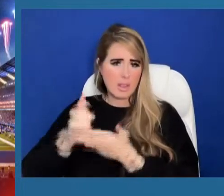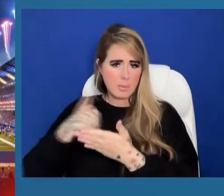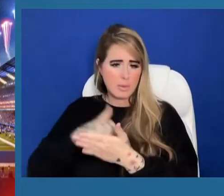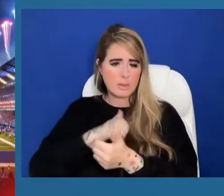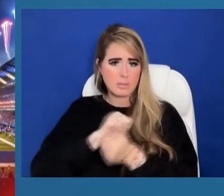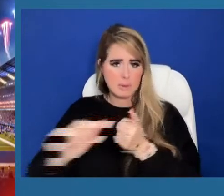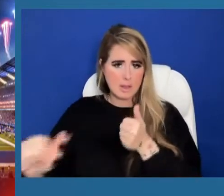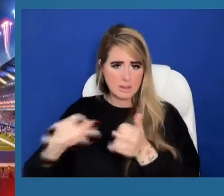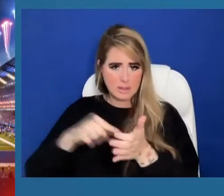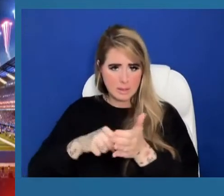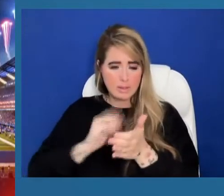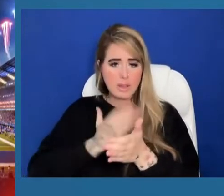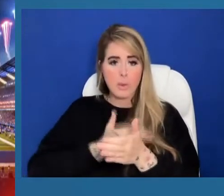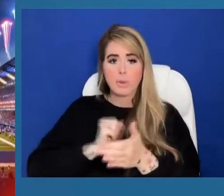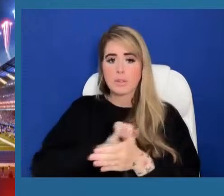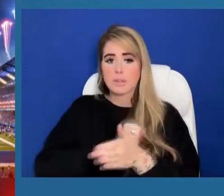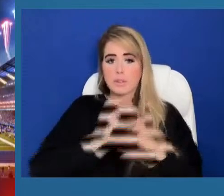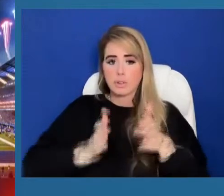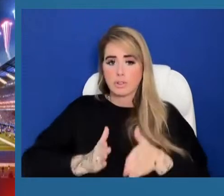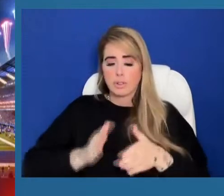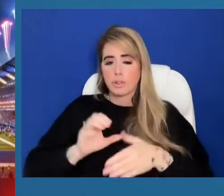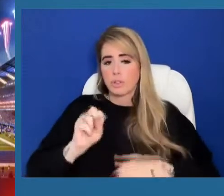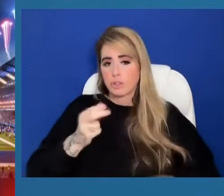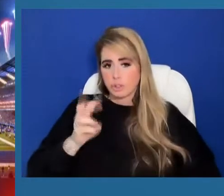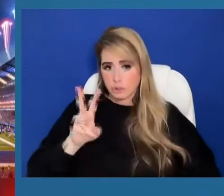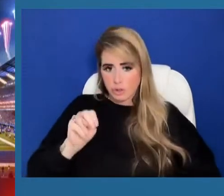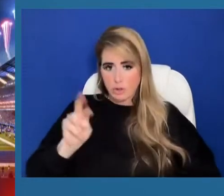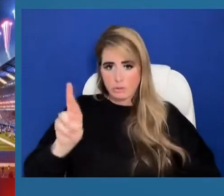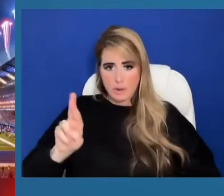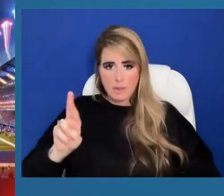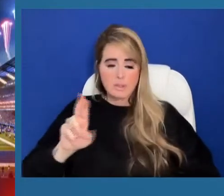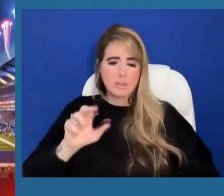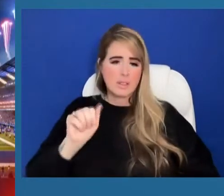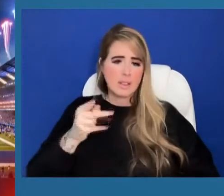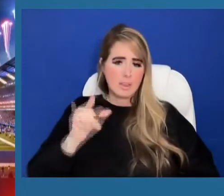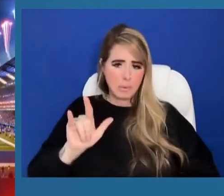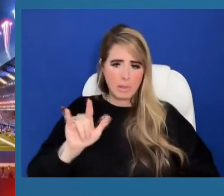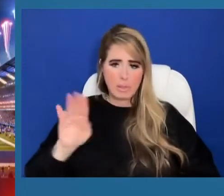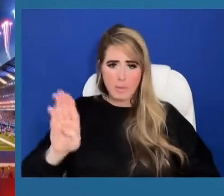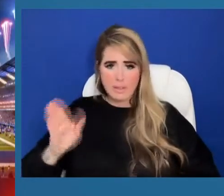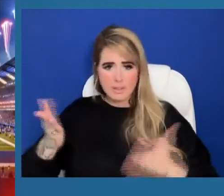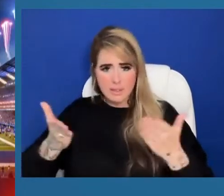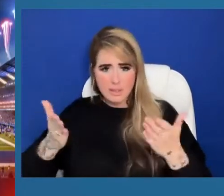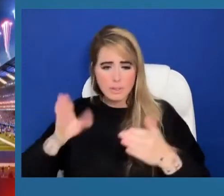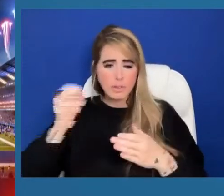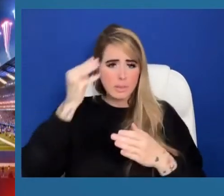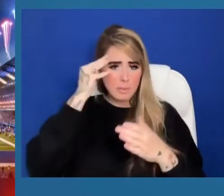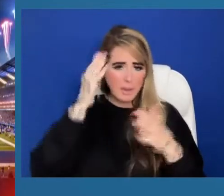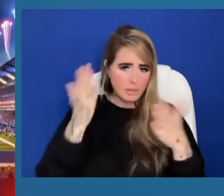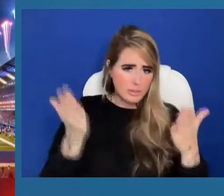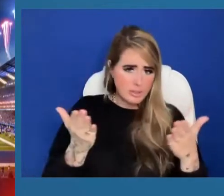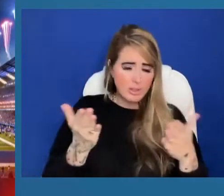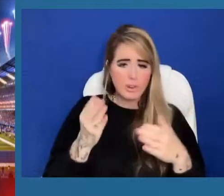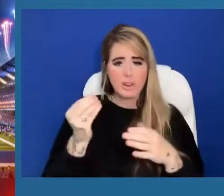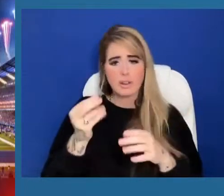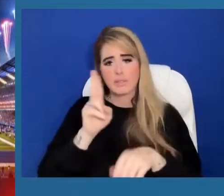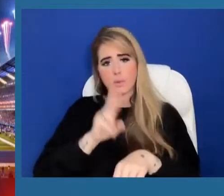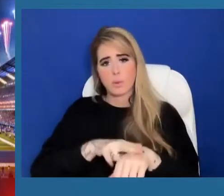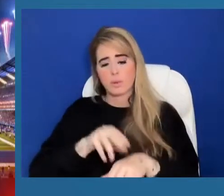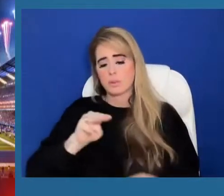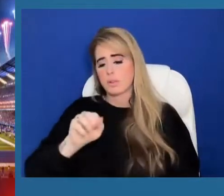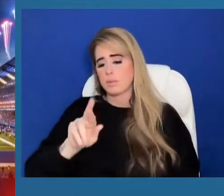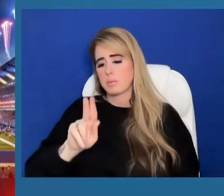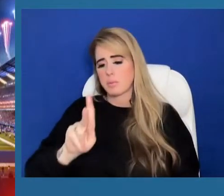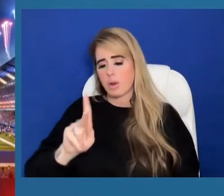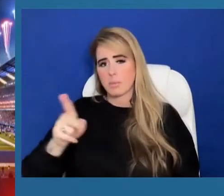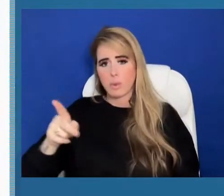Our Senator Sean Ryan's here. Senator April Baskin's here. Mayor Chris Scanlon's here. And, of course, Mark Poloncarz, who was